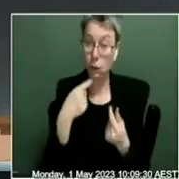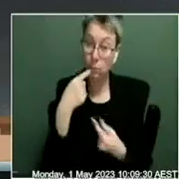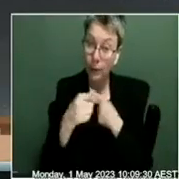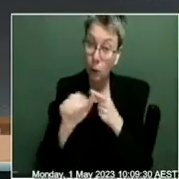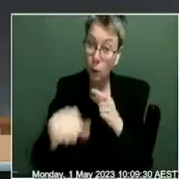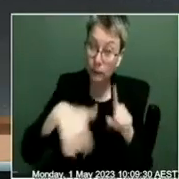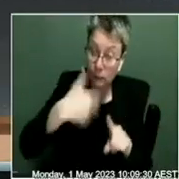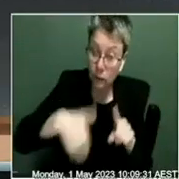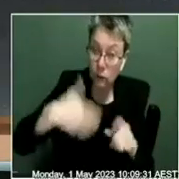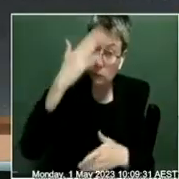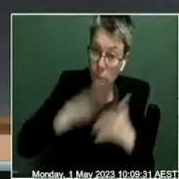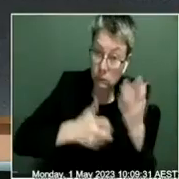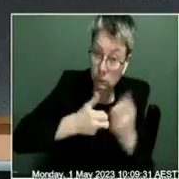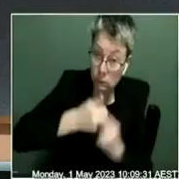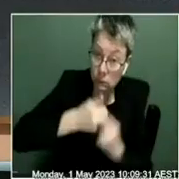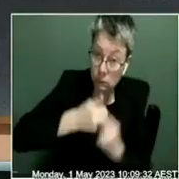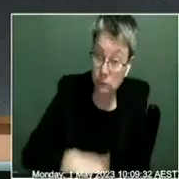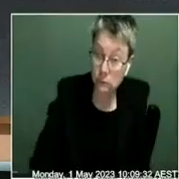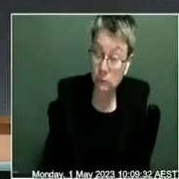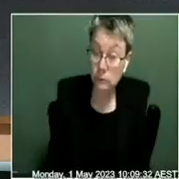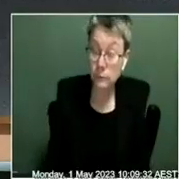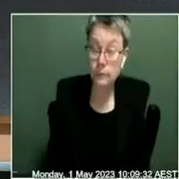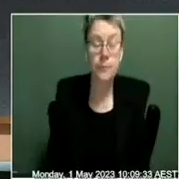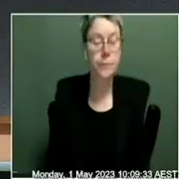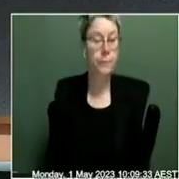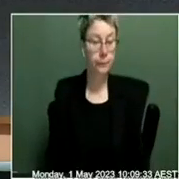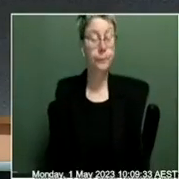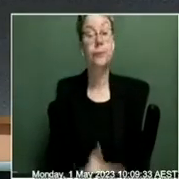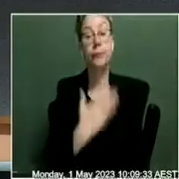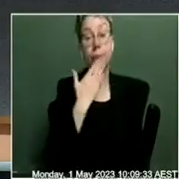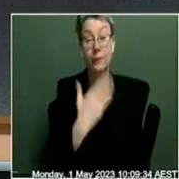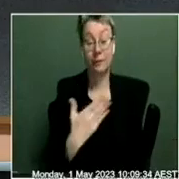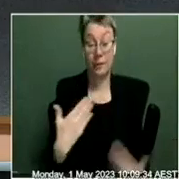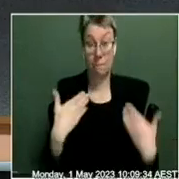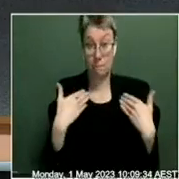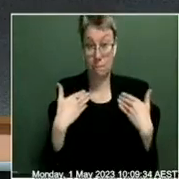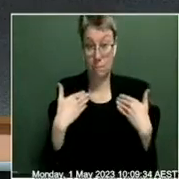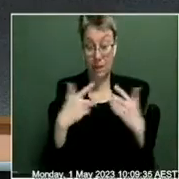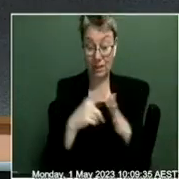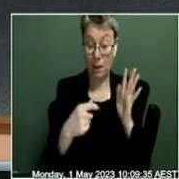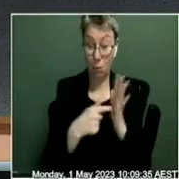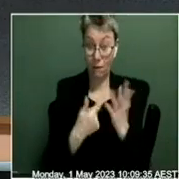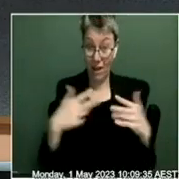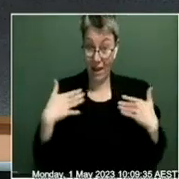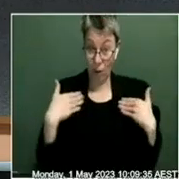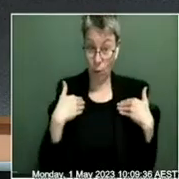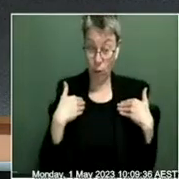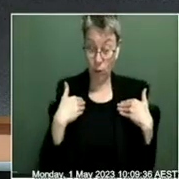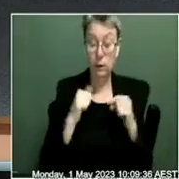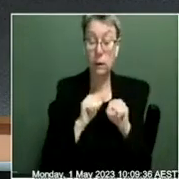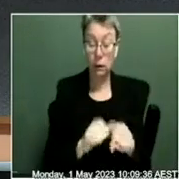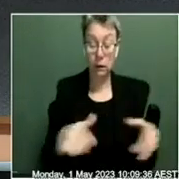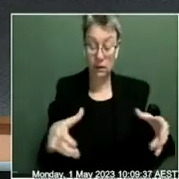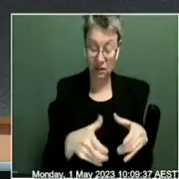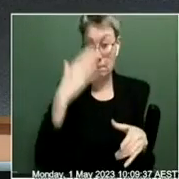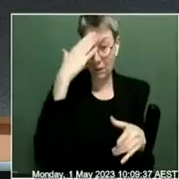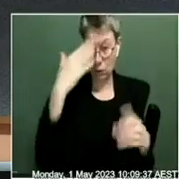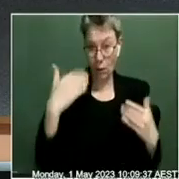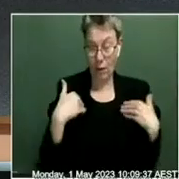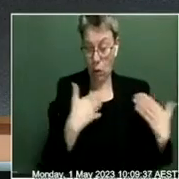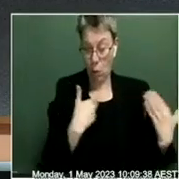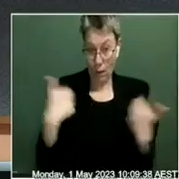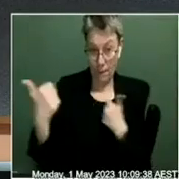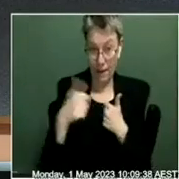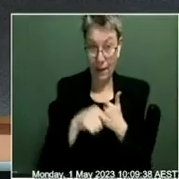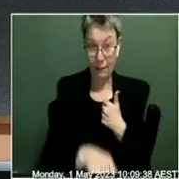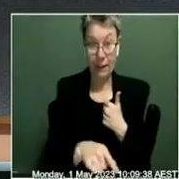Department of Health. I've worked in the Victorian Public Service for just a bit over 20 years, have an arts degree